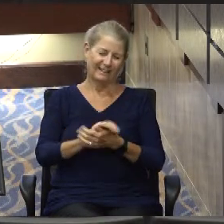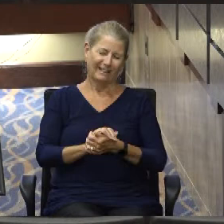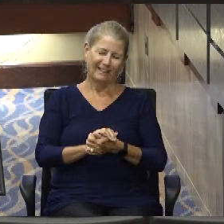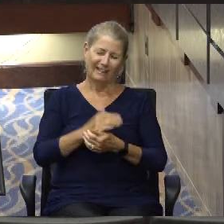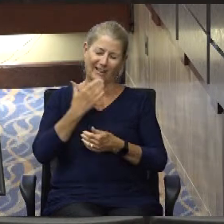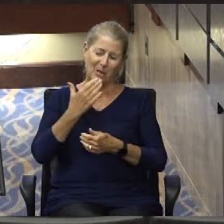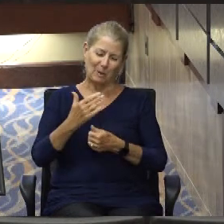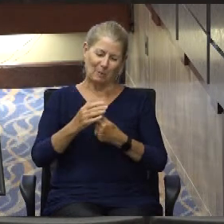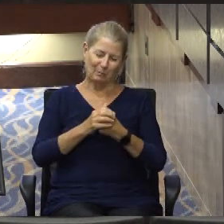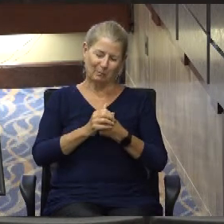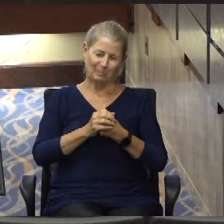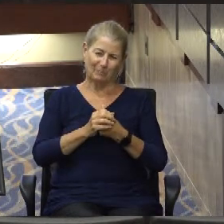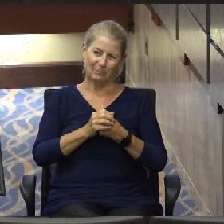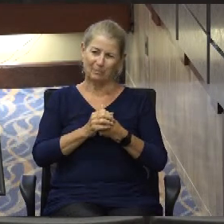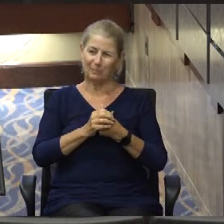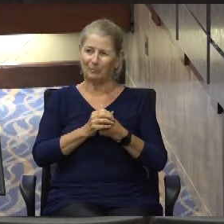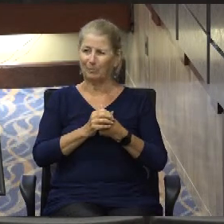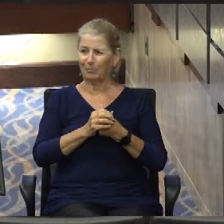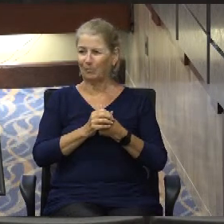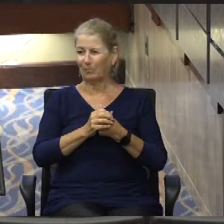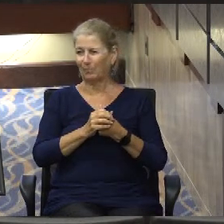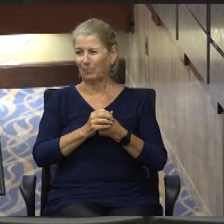Thank you.